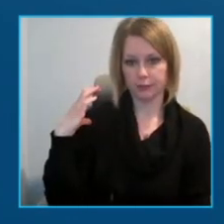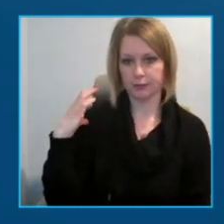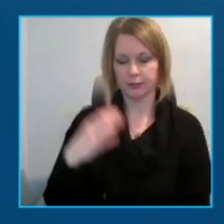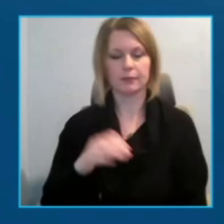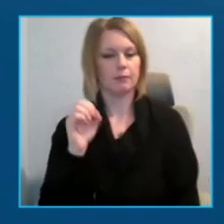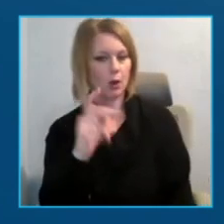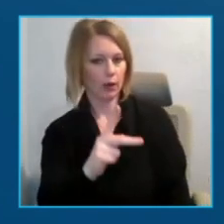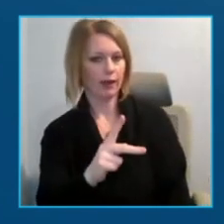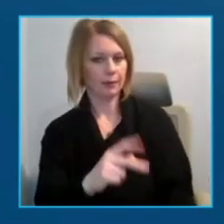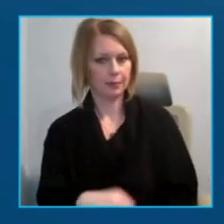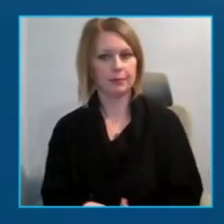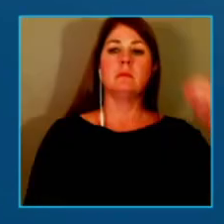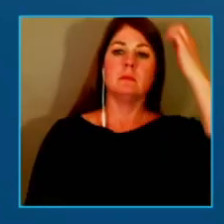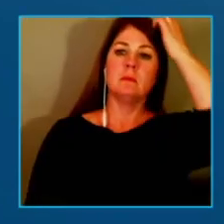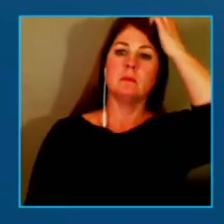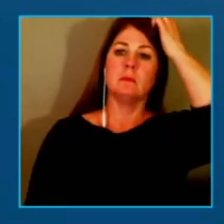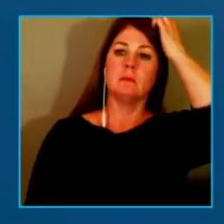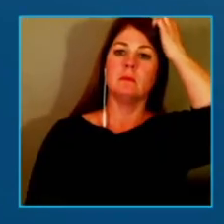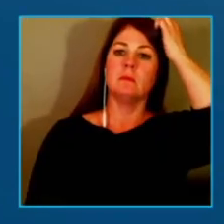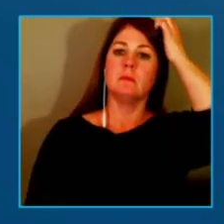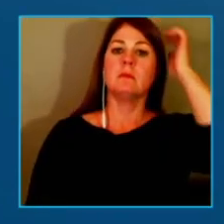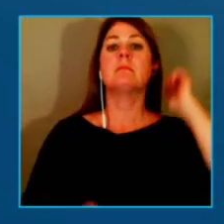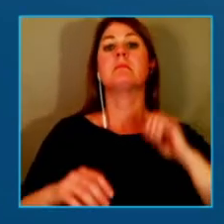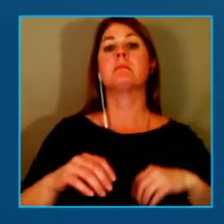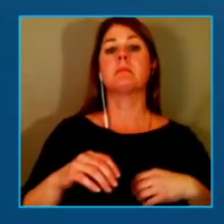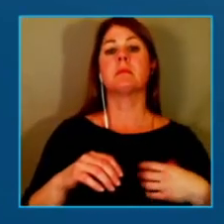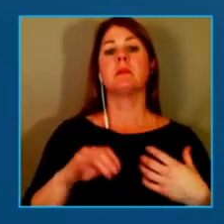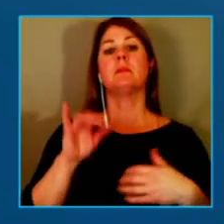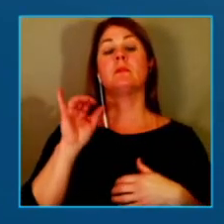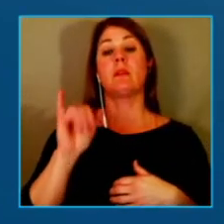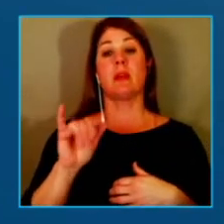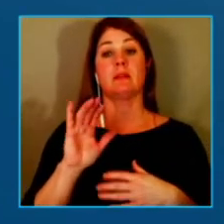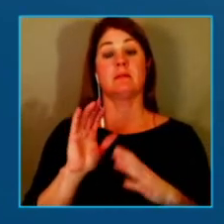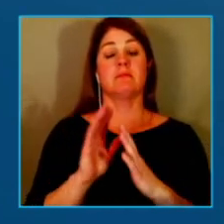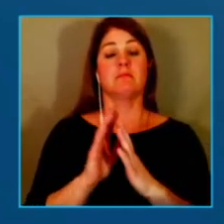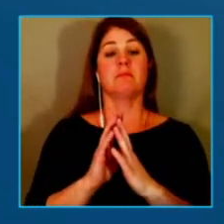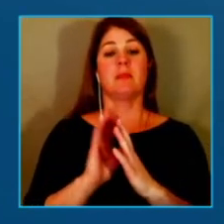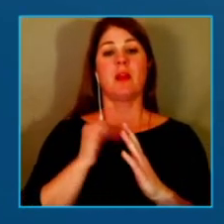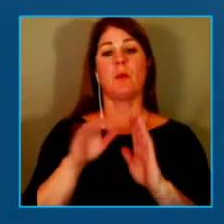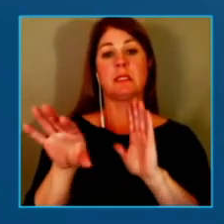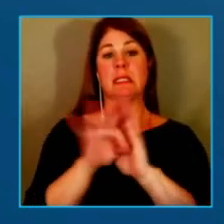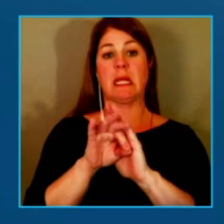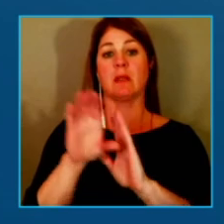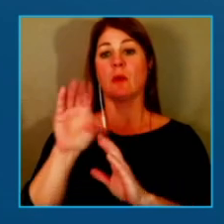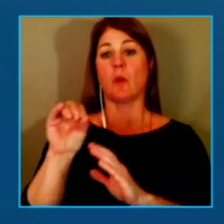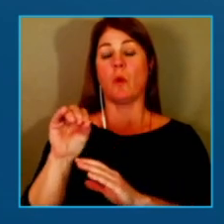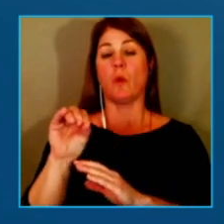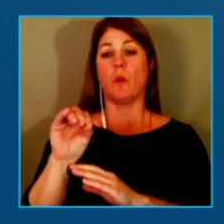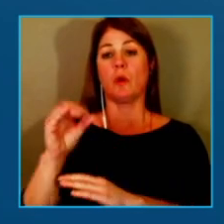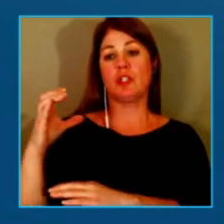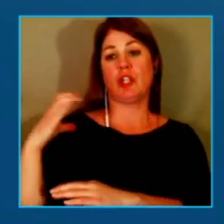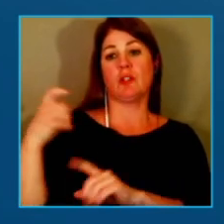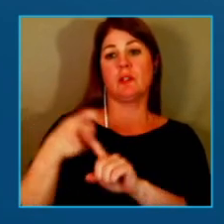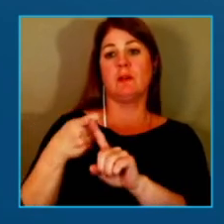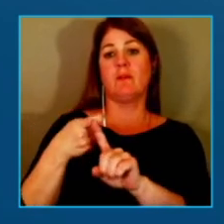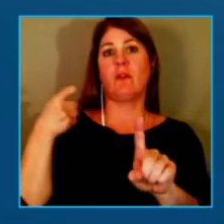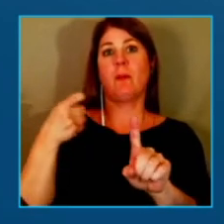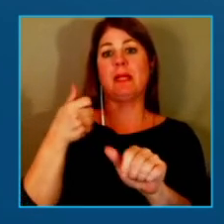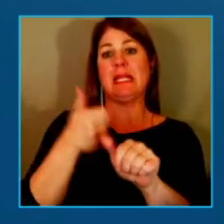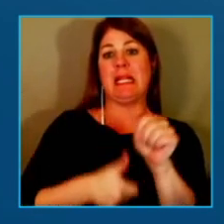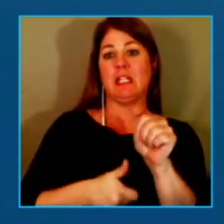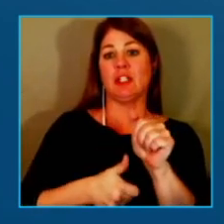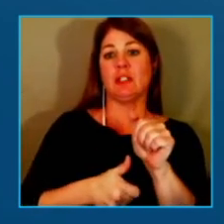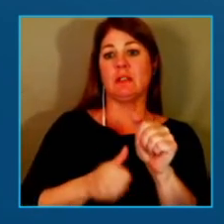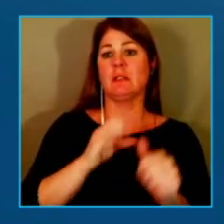So that's who will select the co-chairs in addition to the two from each congressional district. So are the two from